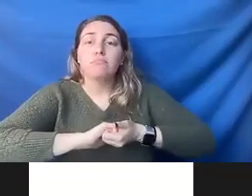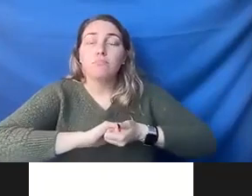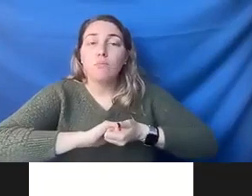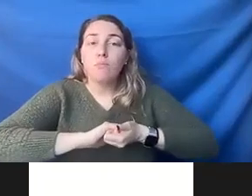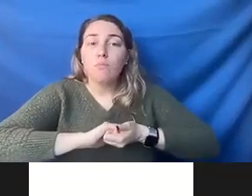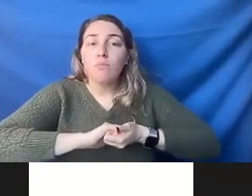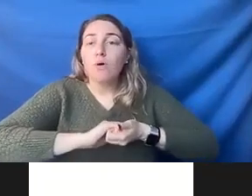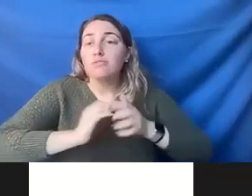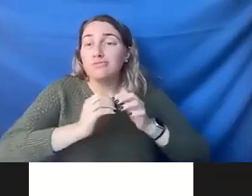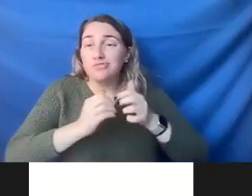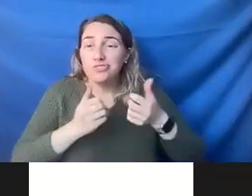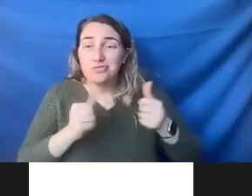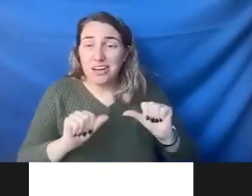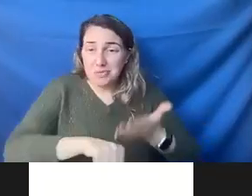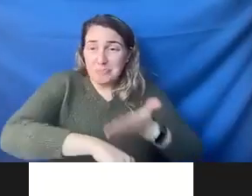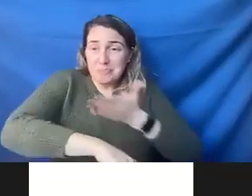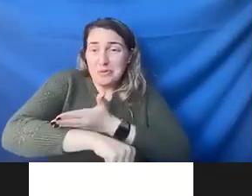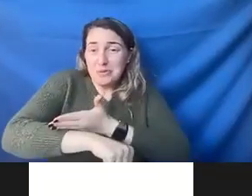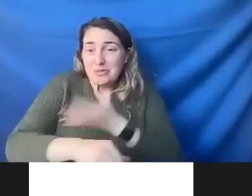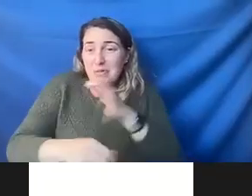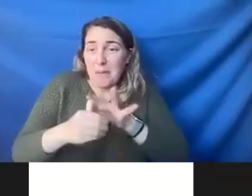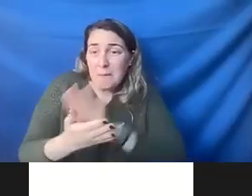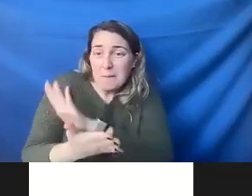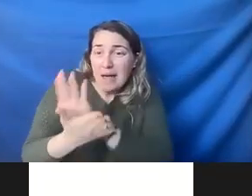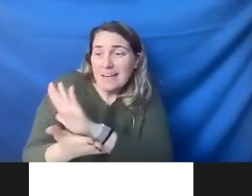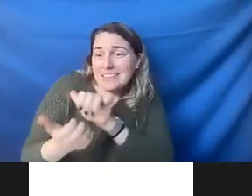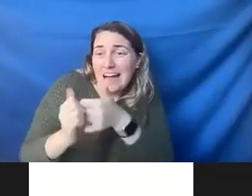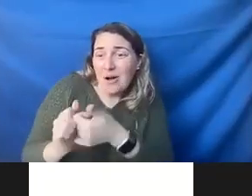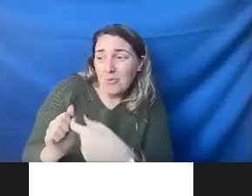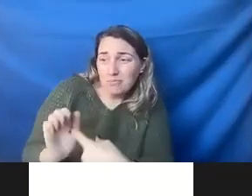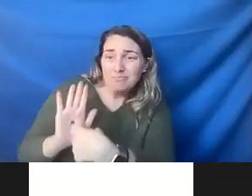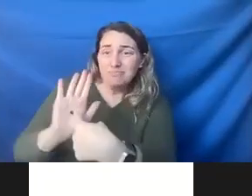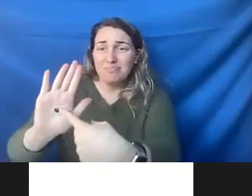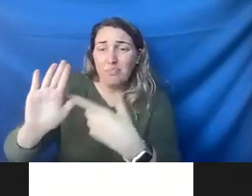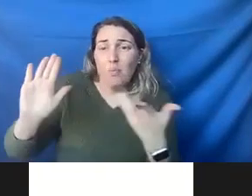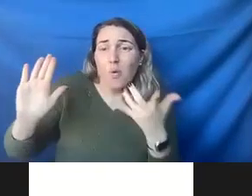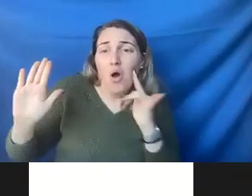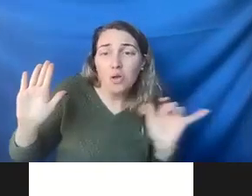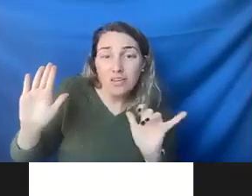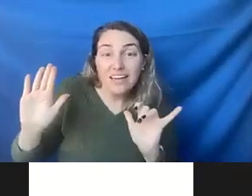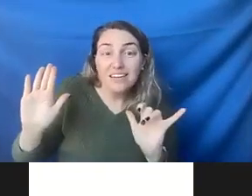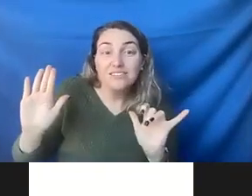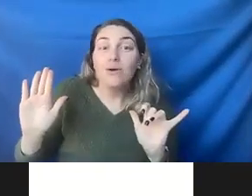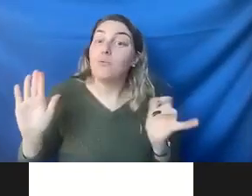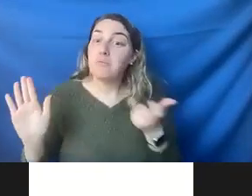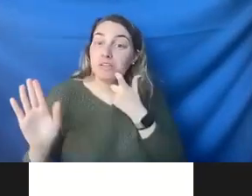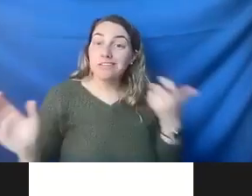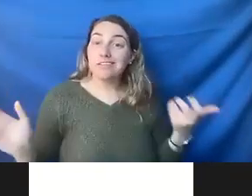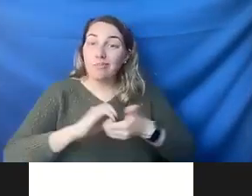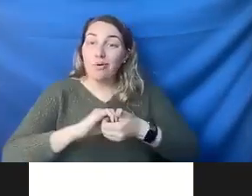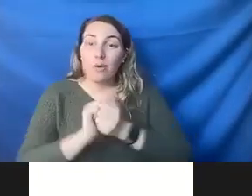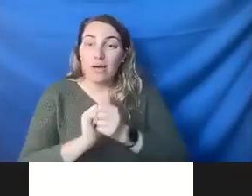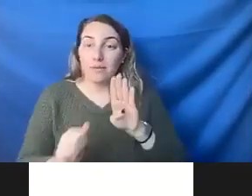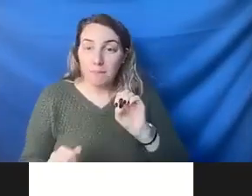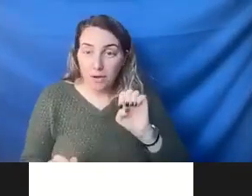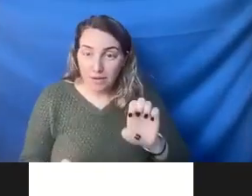ballots are presented, the way that voter guides look. So they actually worked with the Board of Elections on improving the absentee ballot envelope last year, and